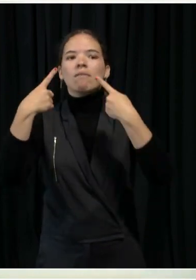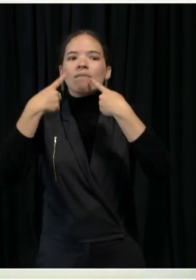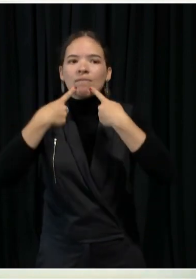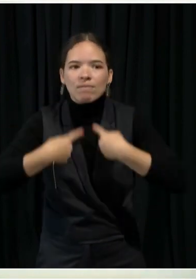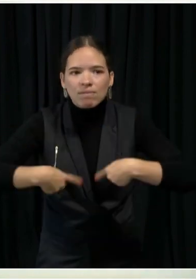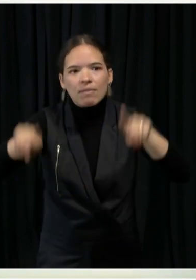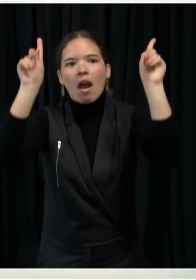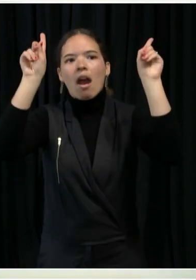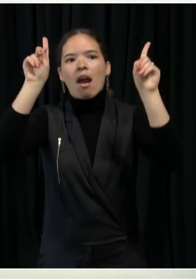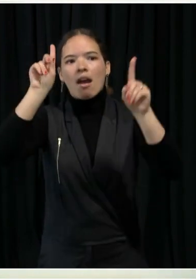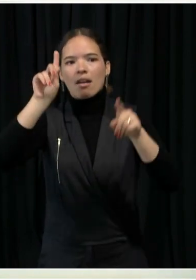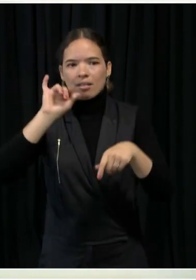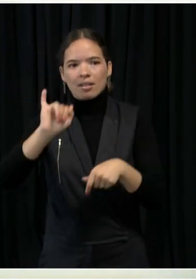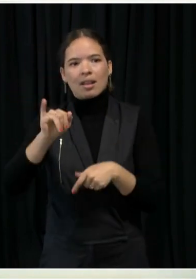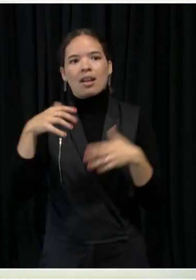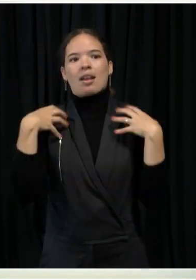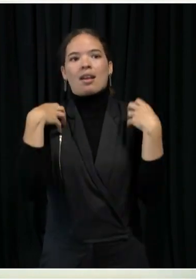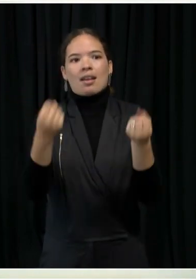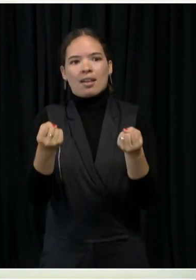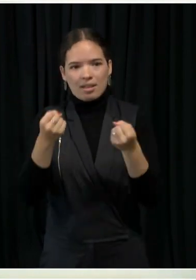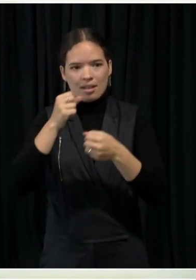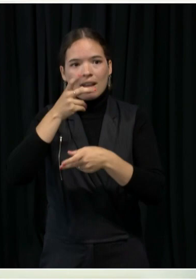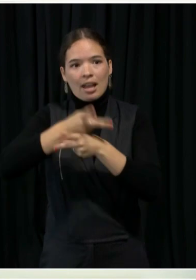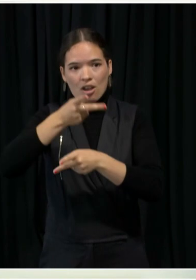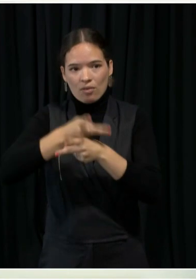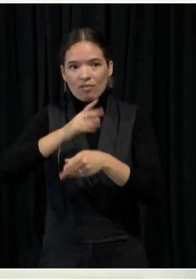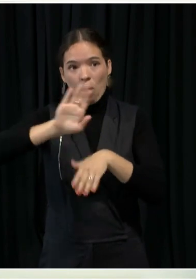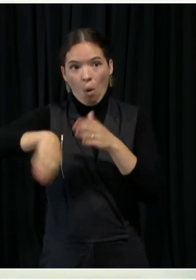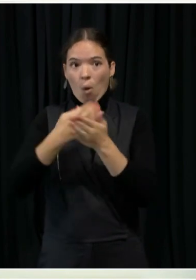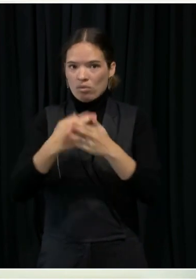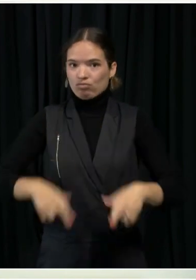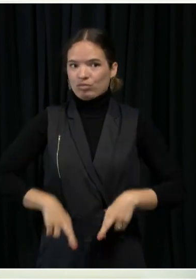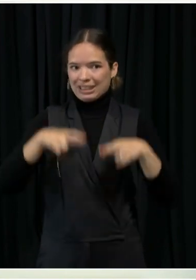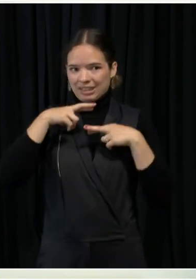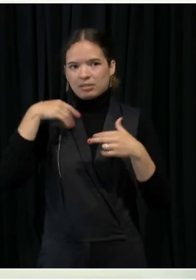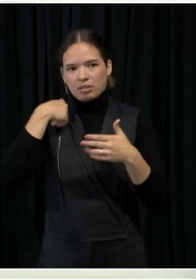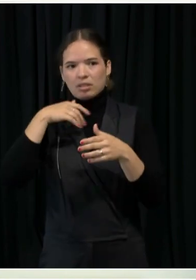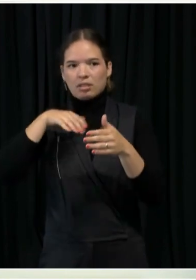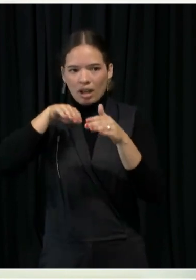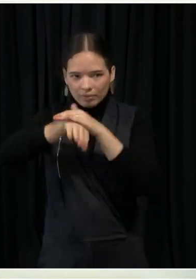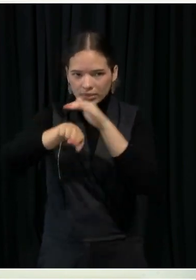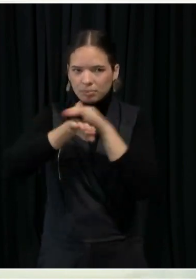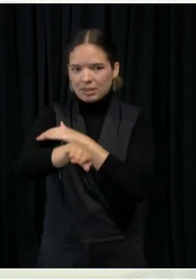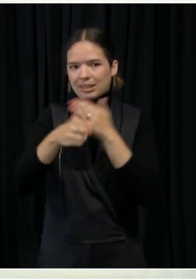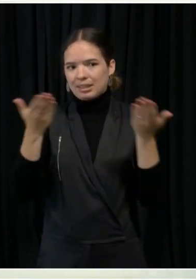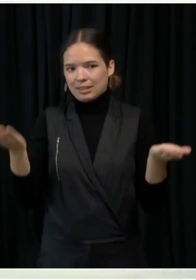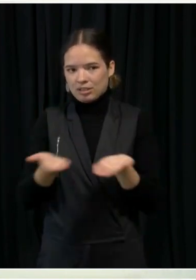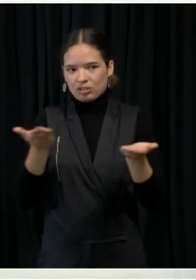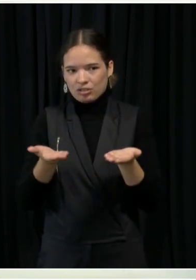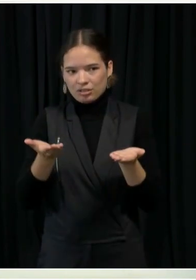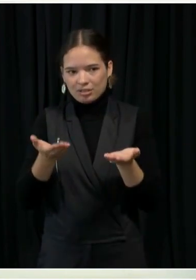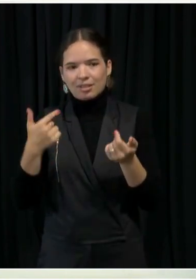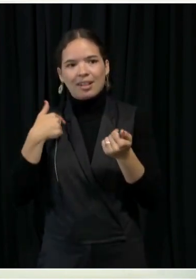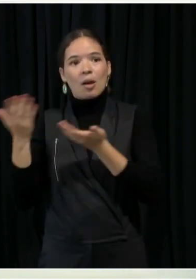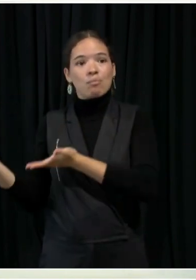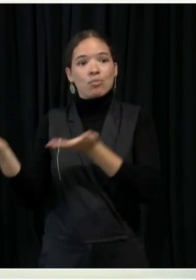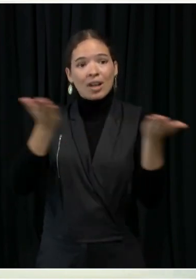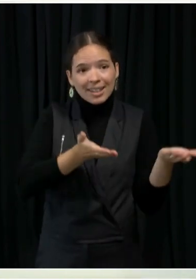our residents have access to full-service hospitals, bringing maternity care back to Ward